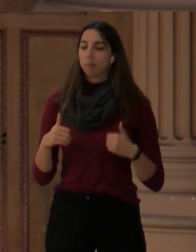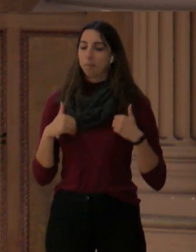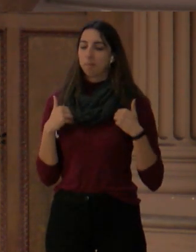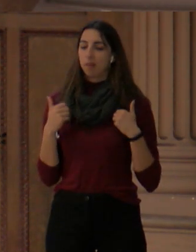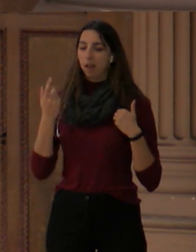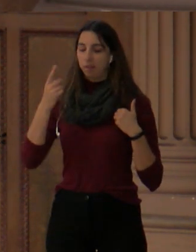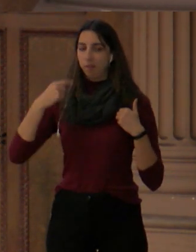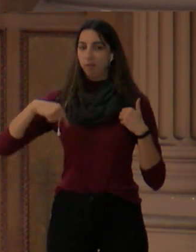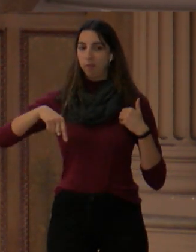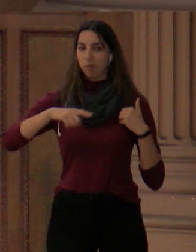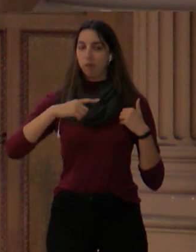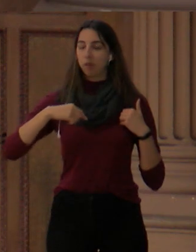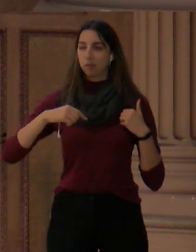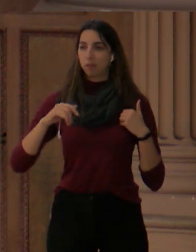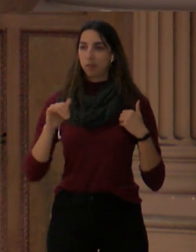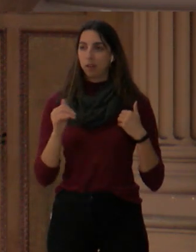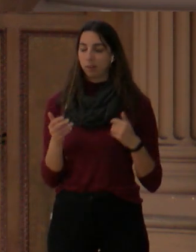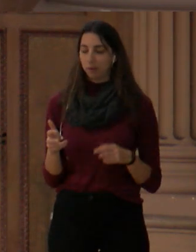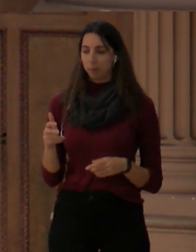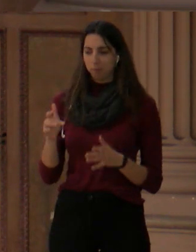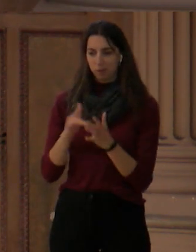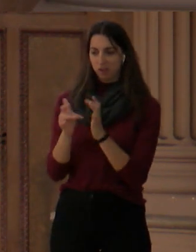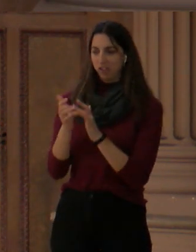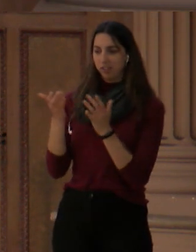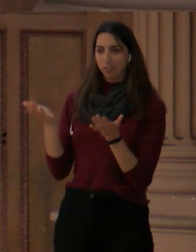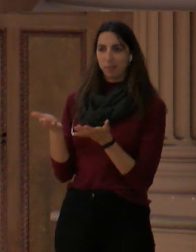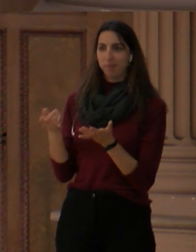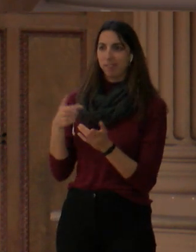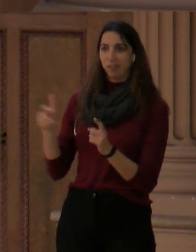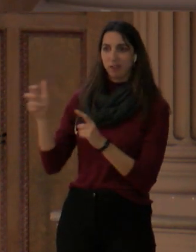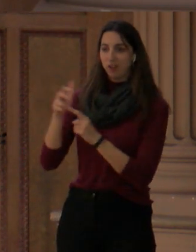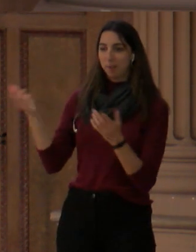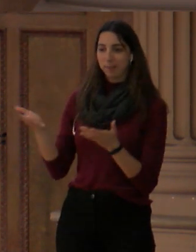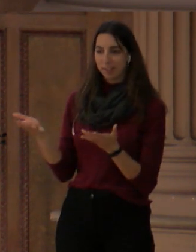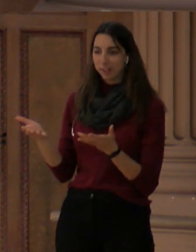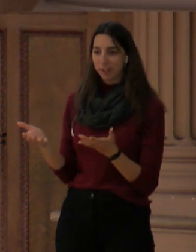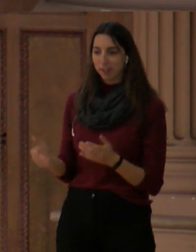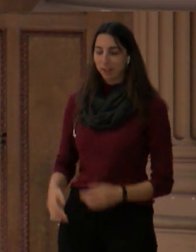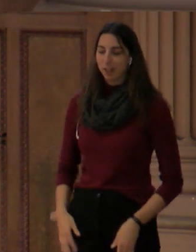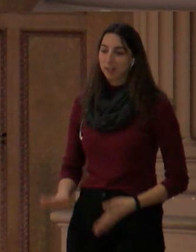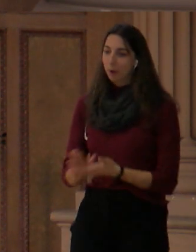the champ is here. And when the righteous increase, the people rejoice.